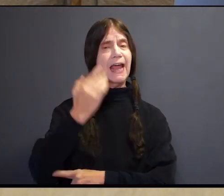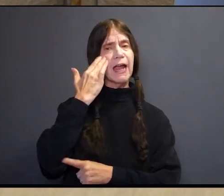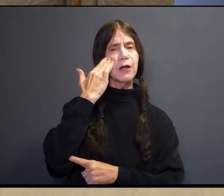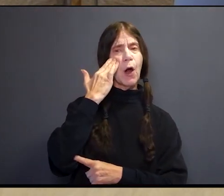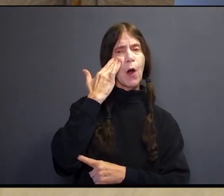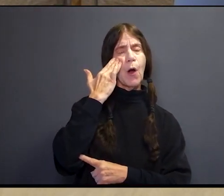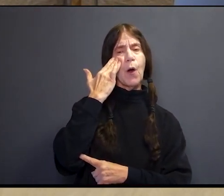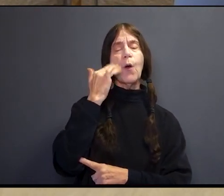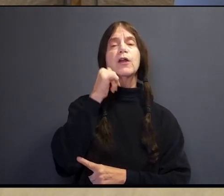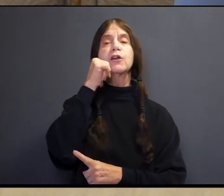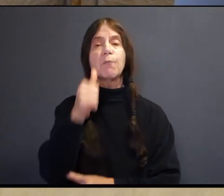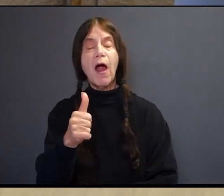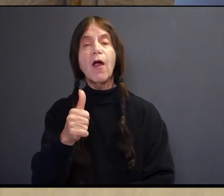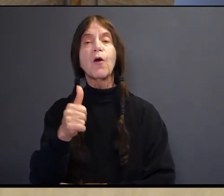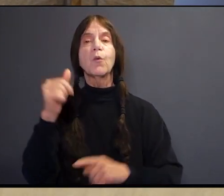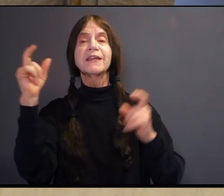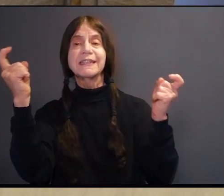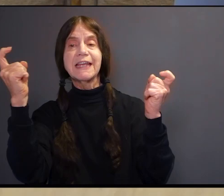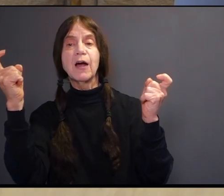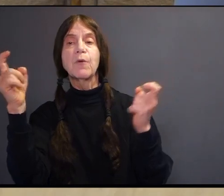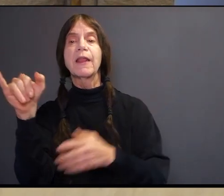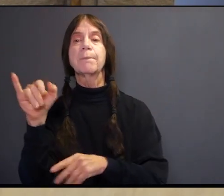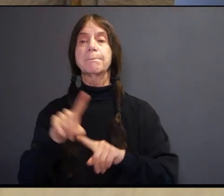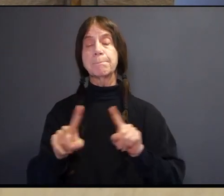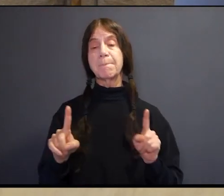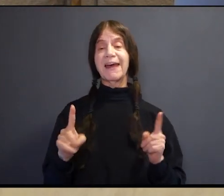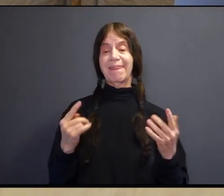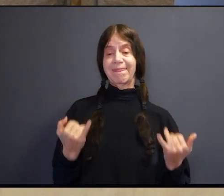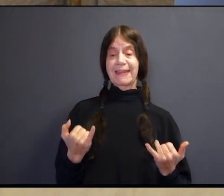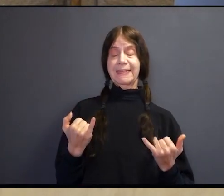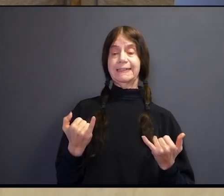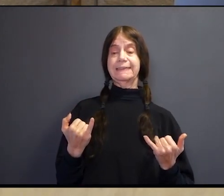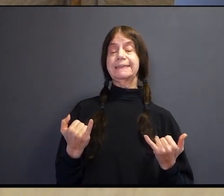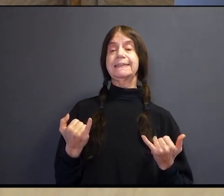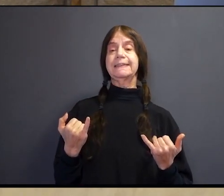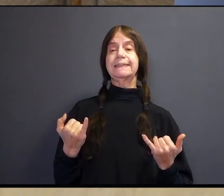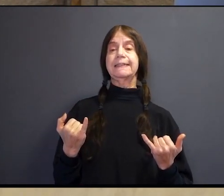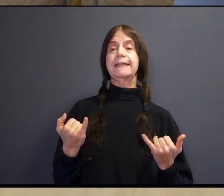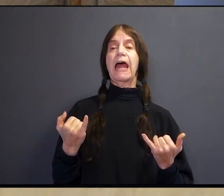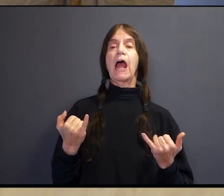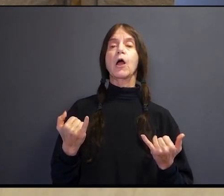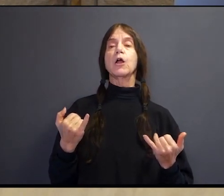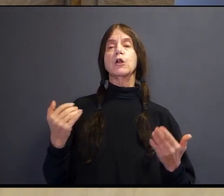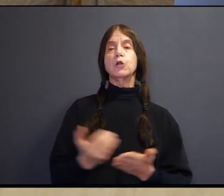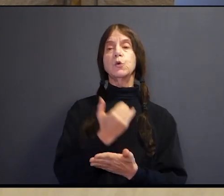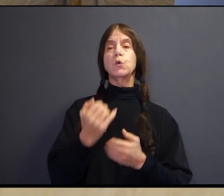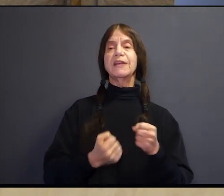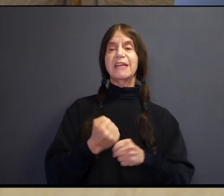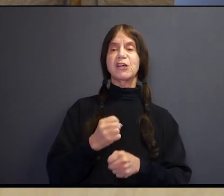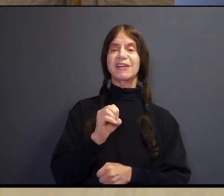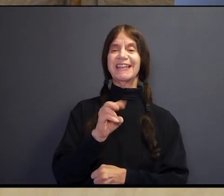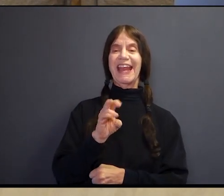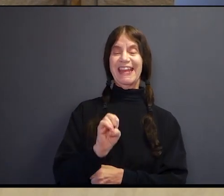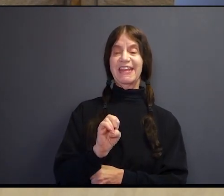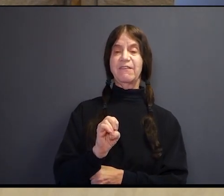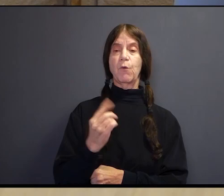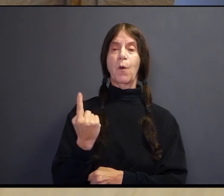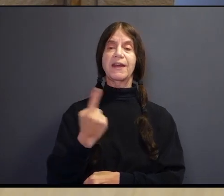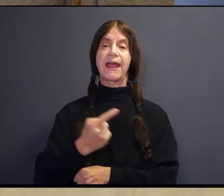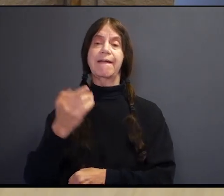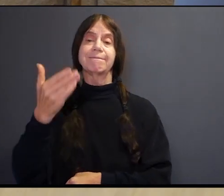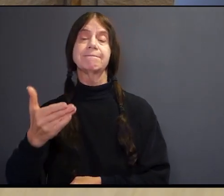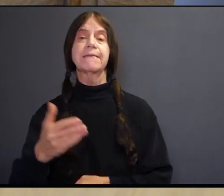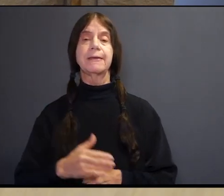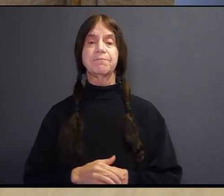we'll celebrate it, but today is New Year's Eve, a day away. Well, Jesus' name was a special